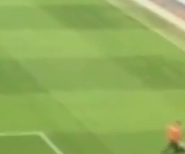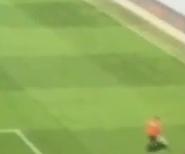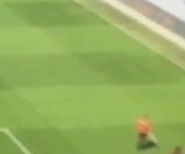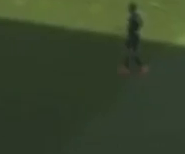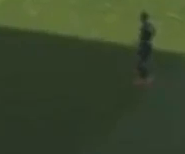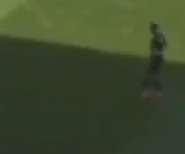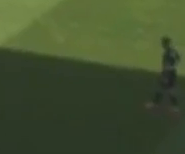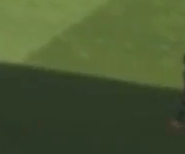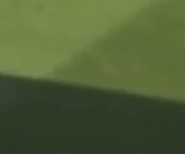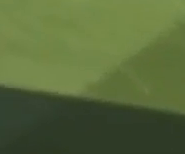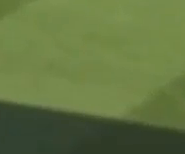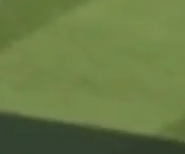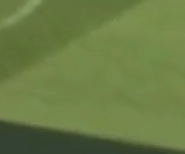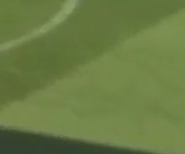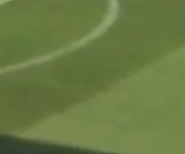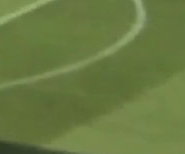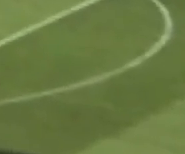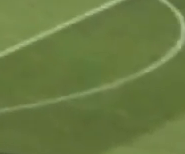dream.